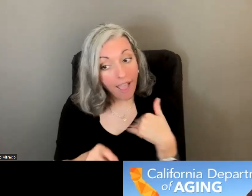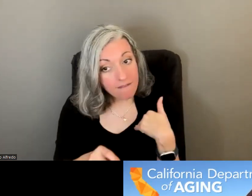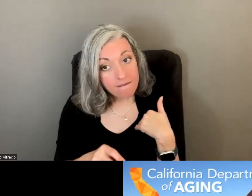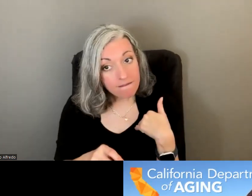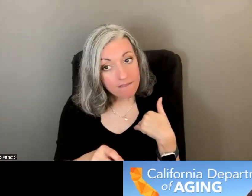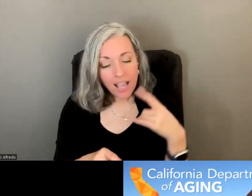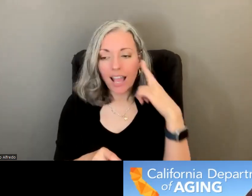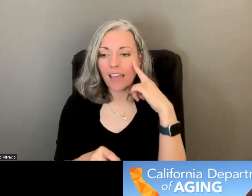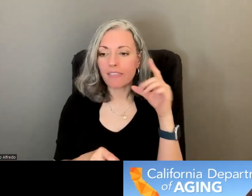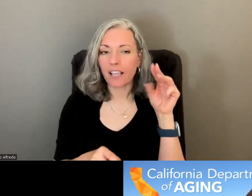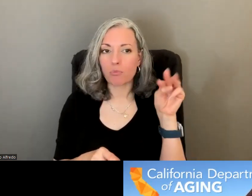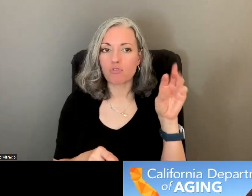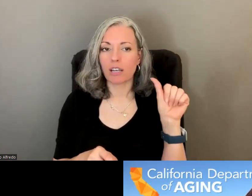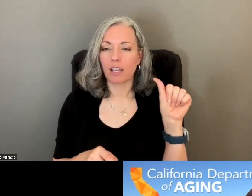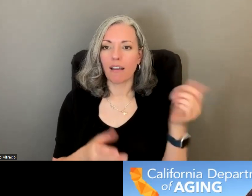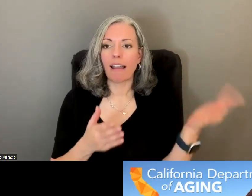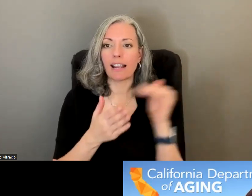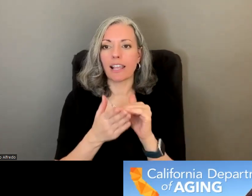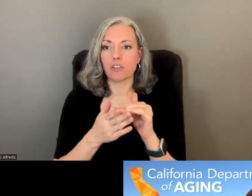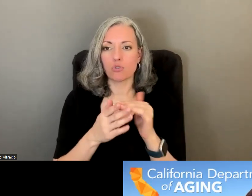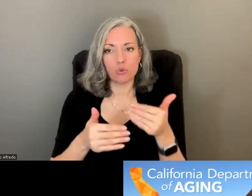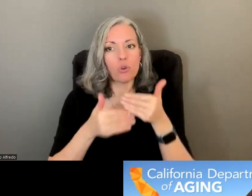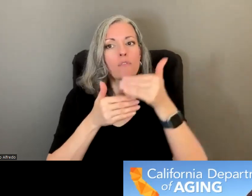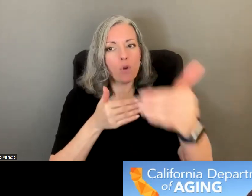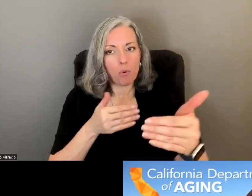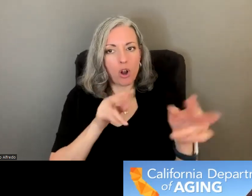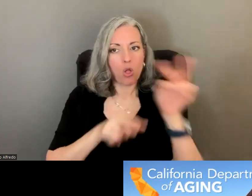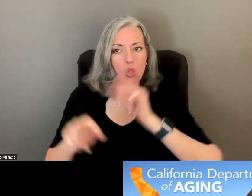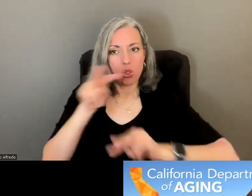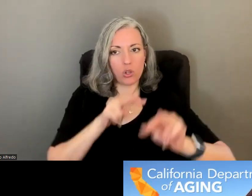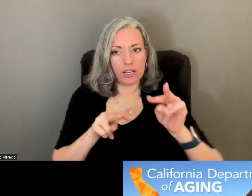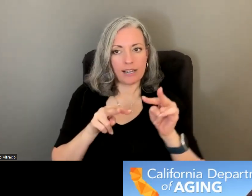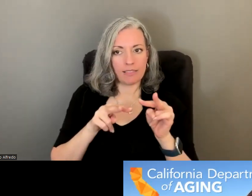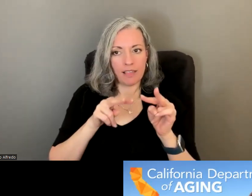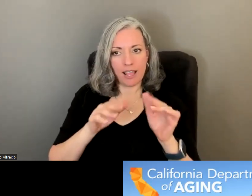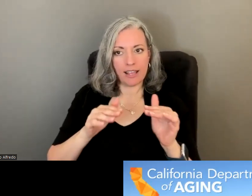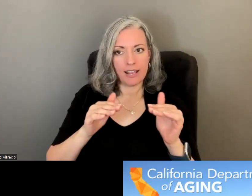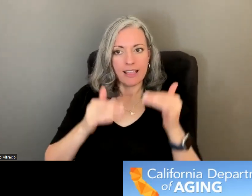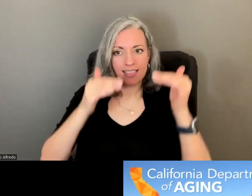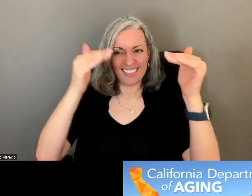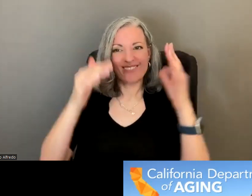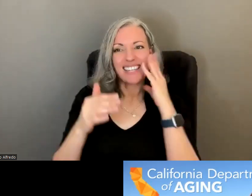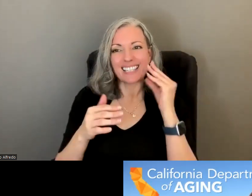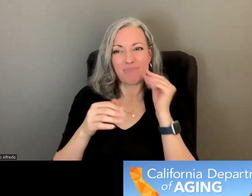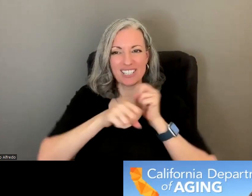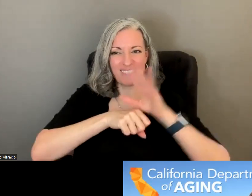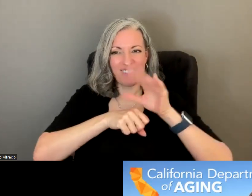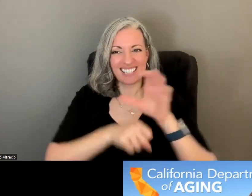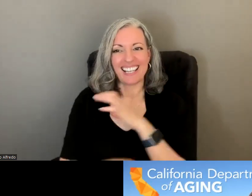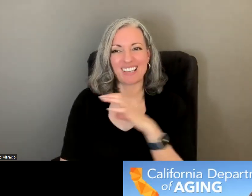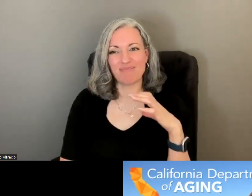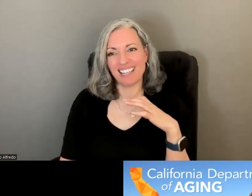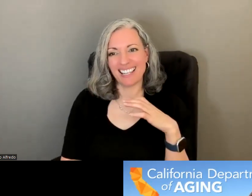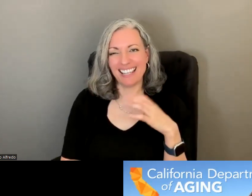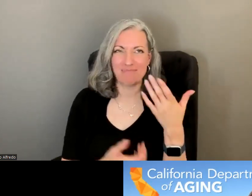I think, Marina, again, as you and the group move forward with looking at that lived experience advisory committee, we might need to